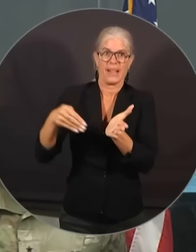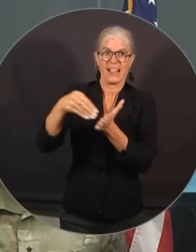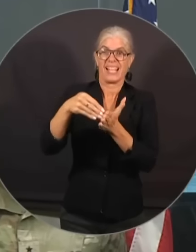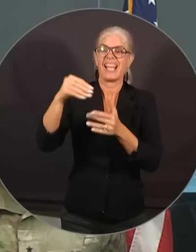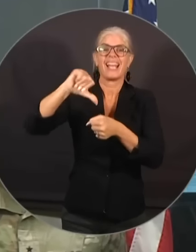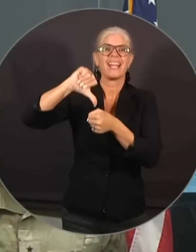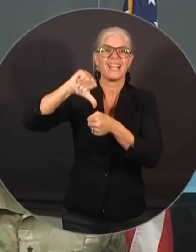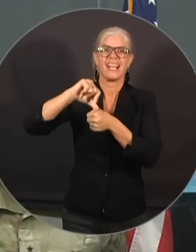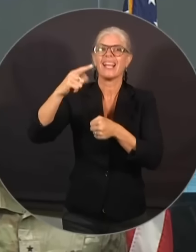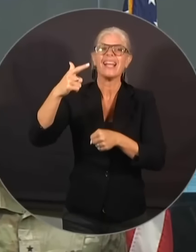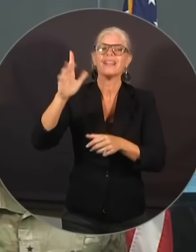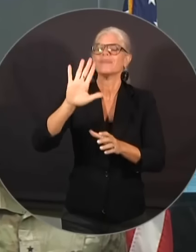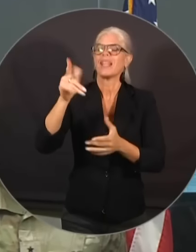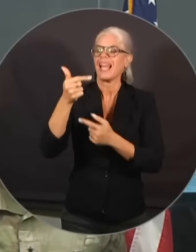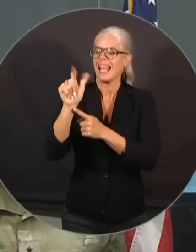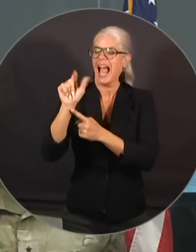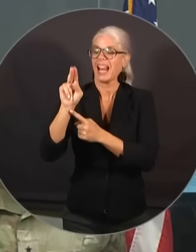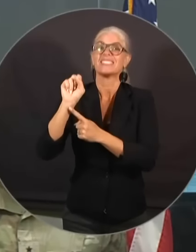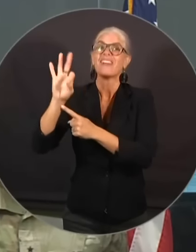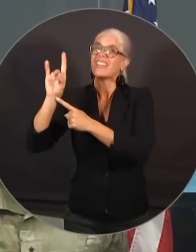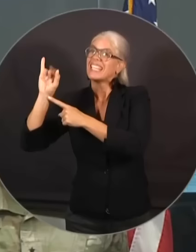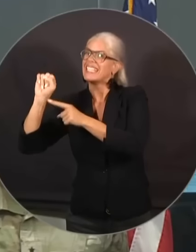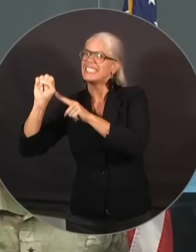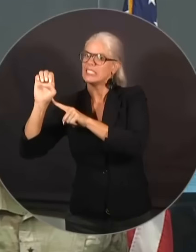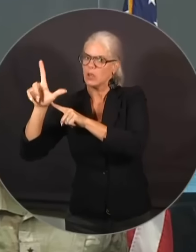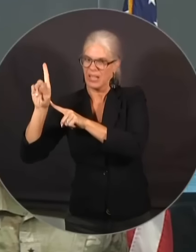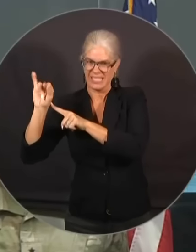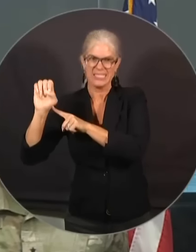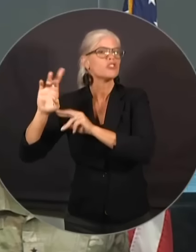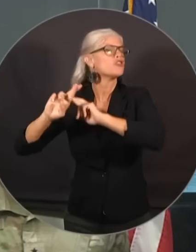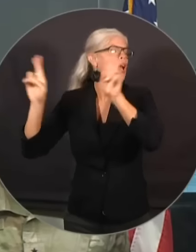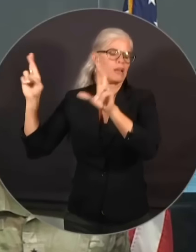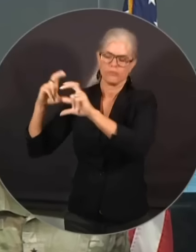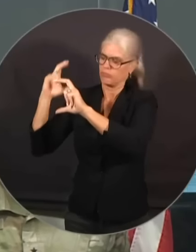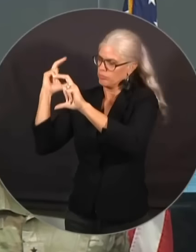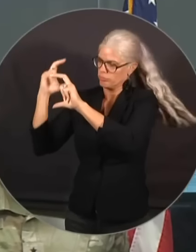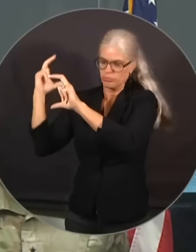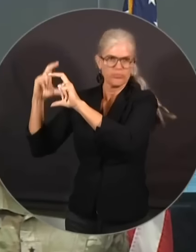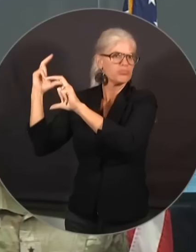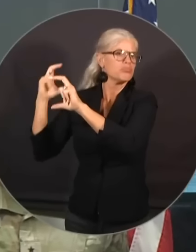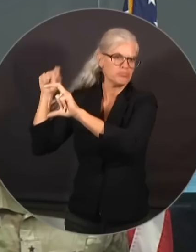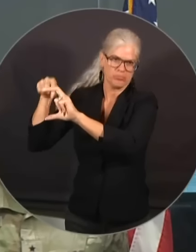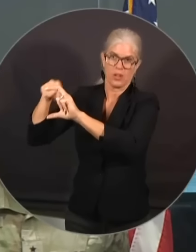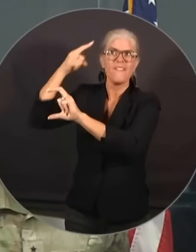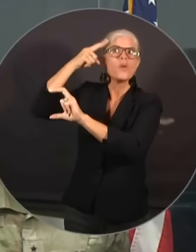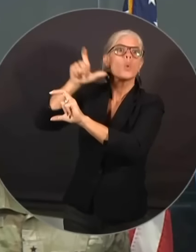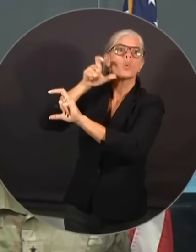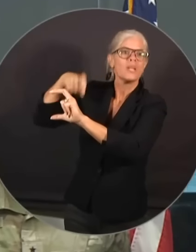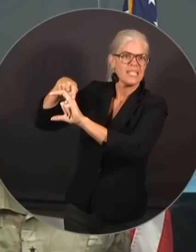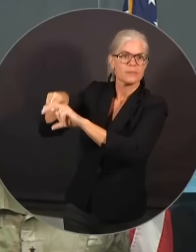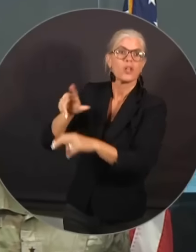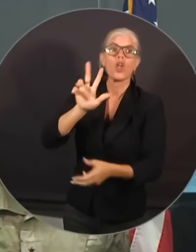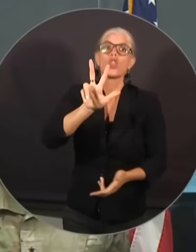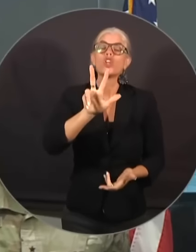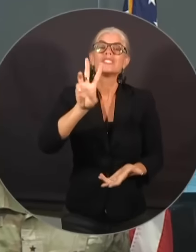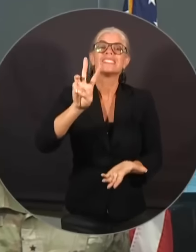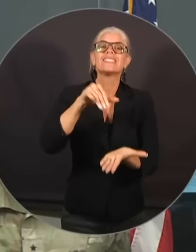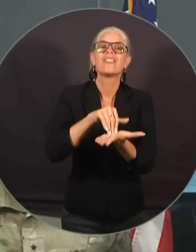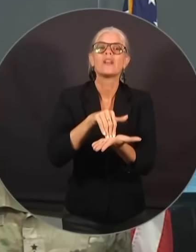the state, 132,000 gallons of regular motor vehicle gas, 36,000 gallons of